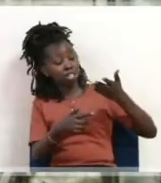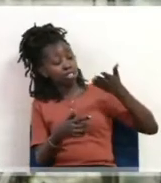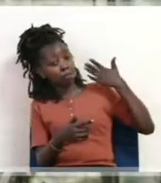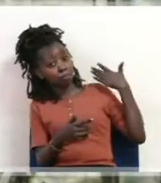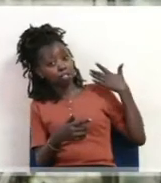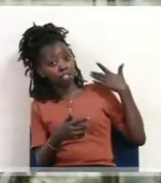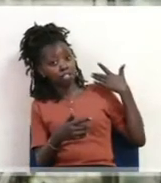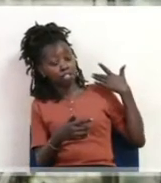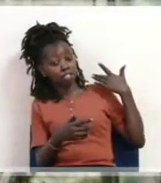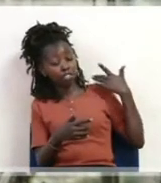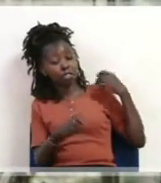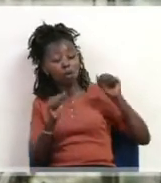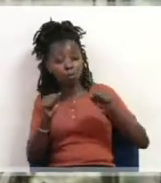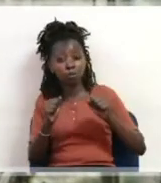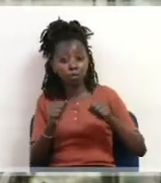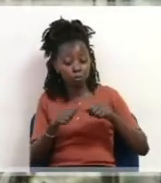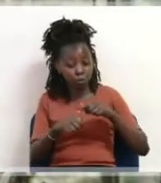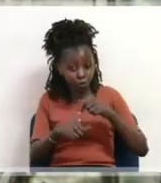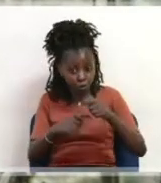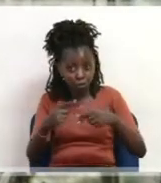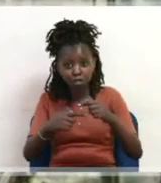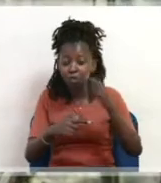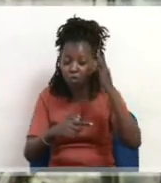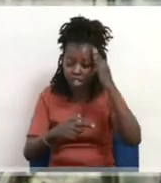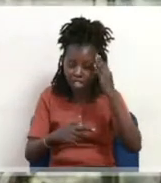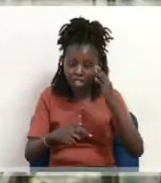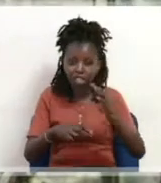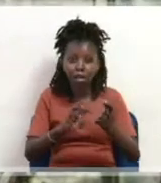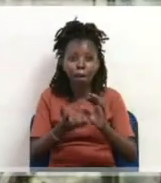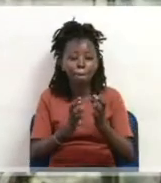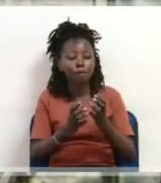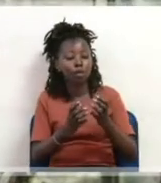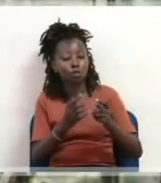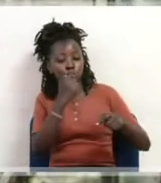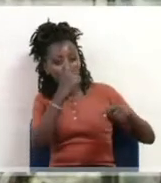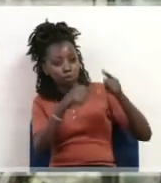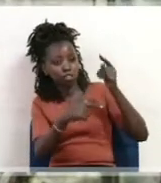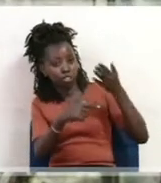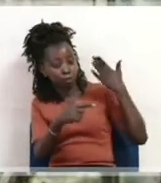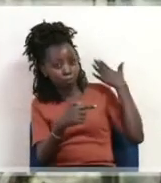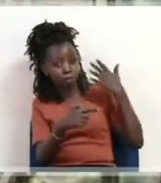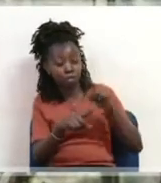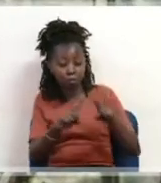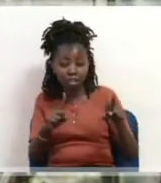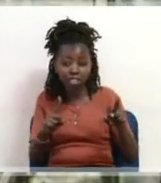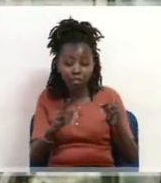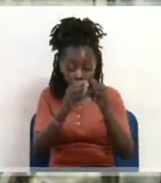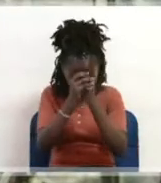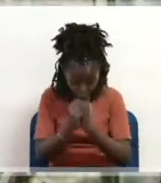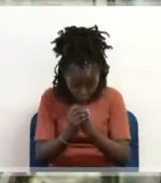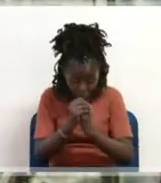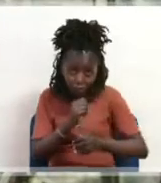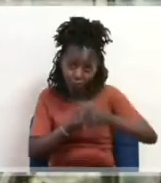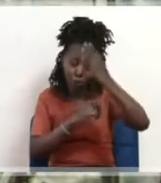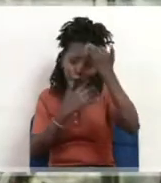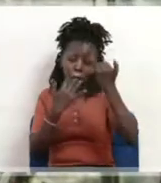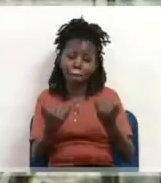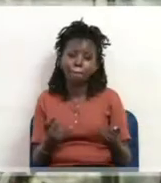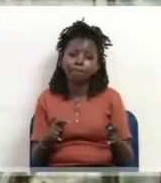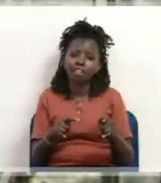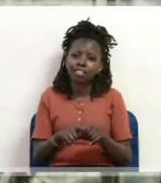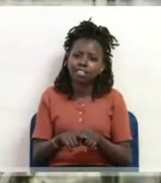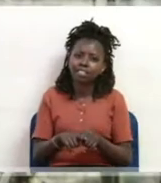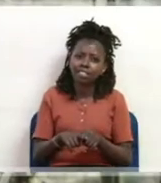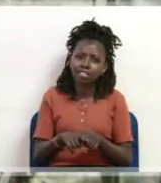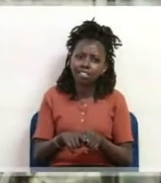success and learn something from your past. Let's worship him today. Let's get the evidence of what God